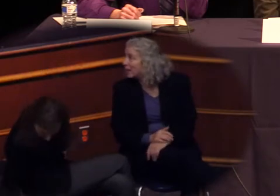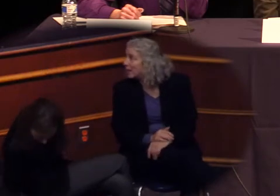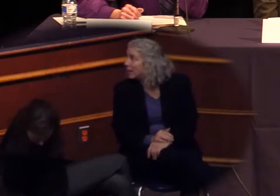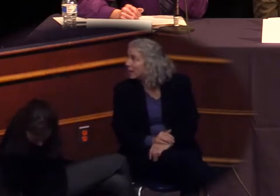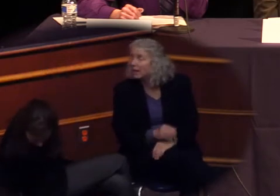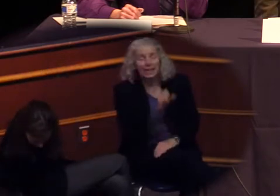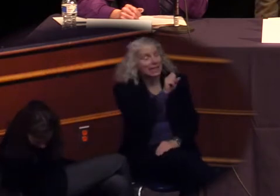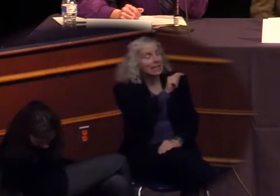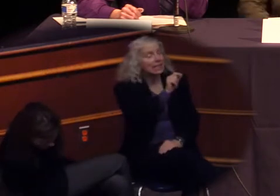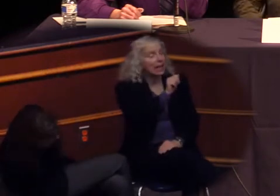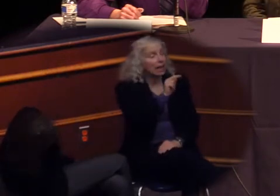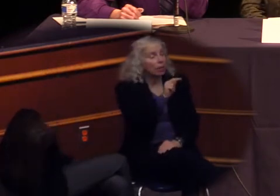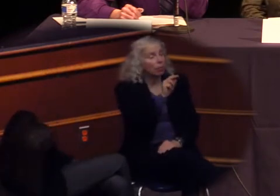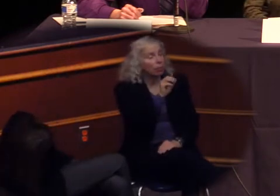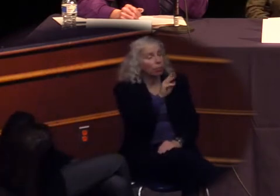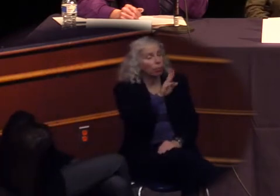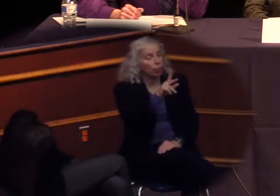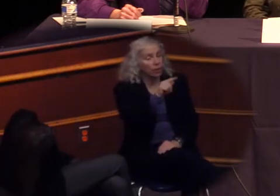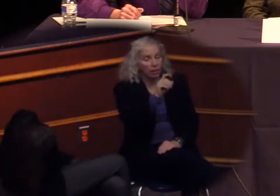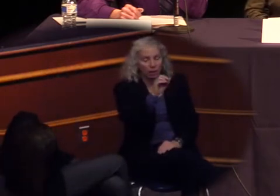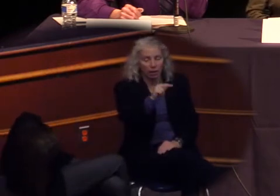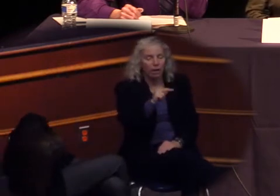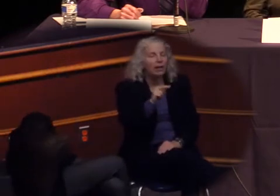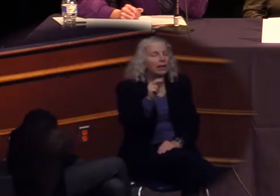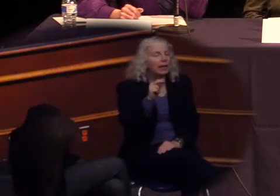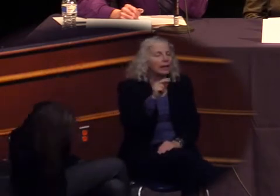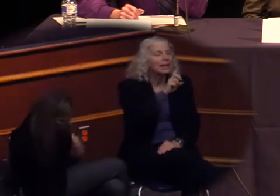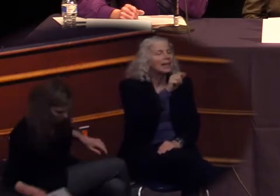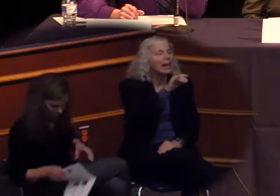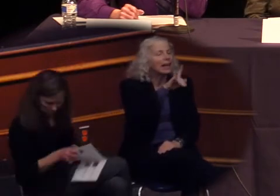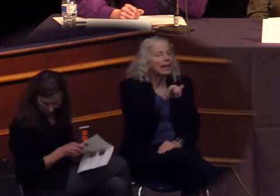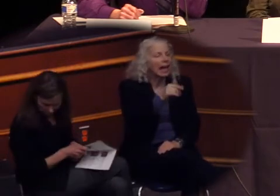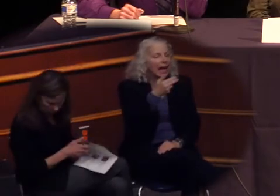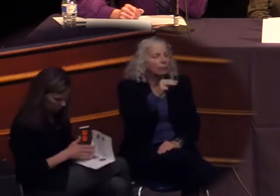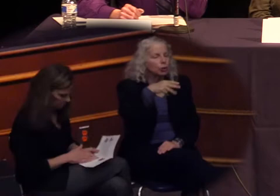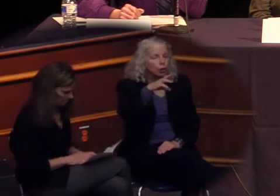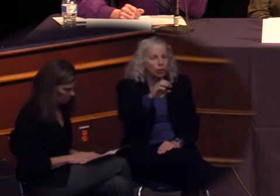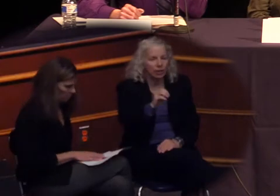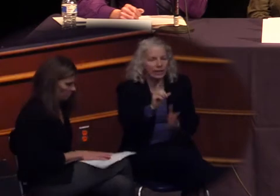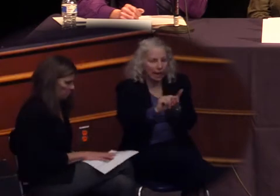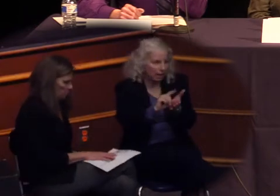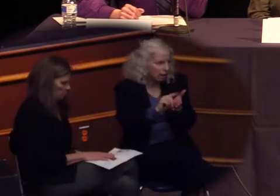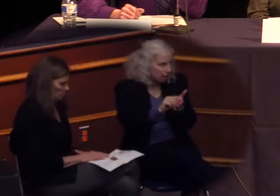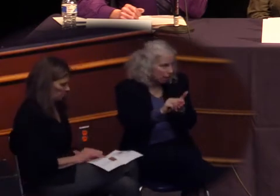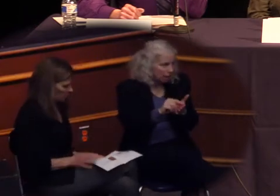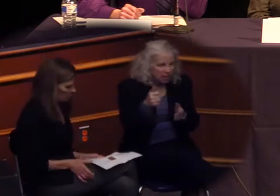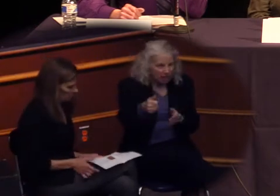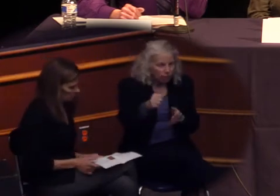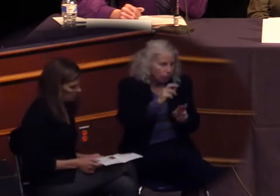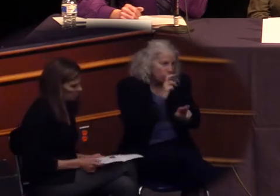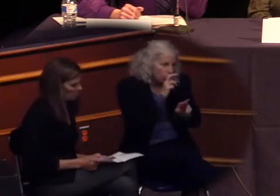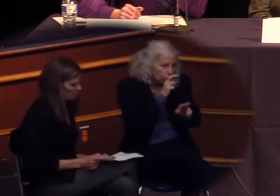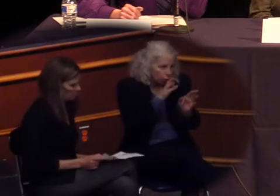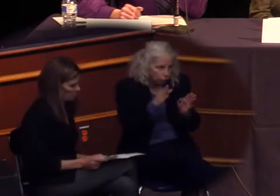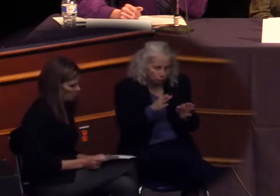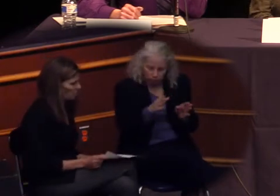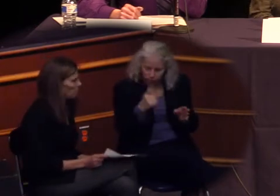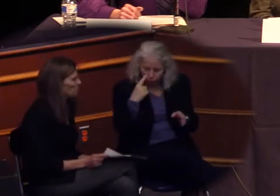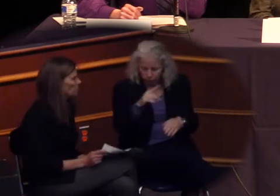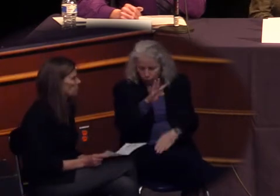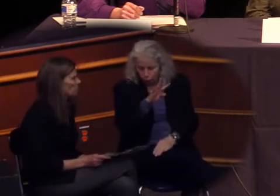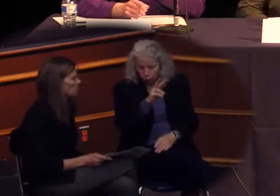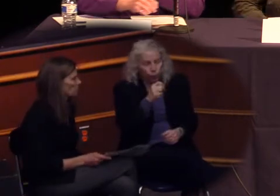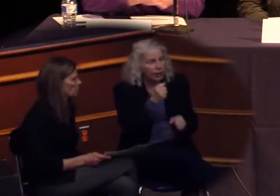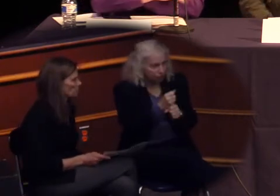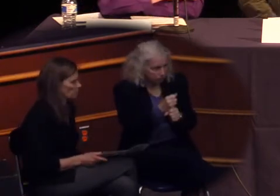Stan Moulton of the Daily Hampshire Gazette is here. He has been a reporter and editor for 42